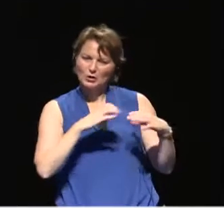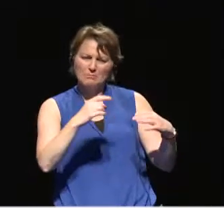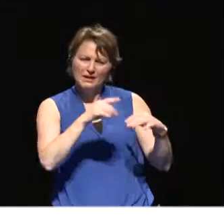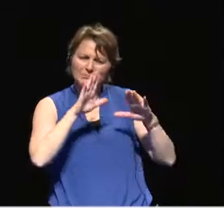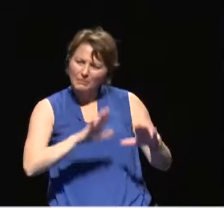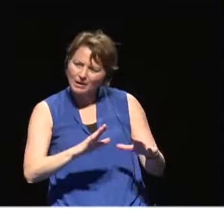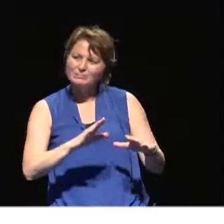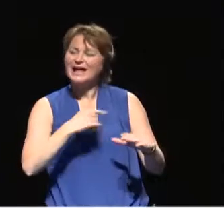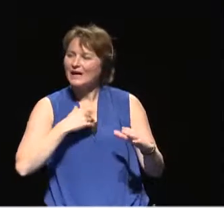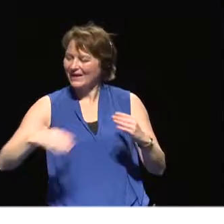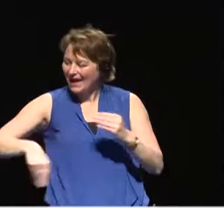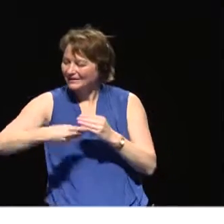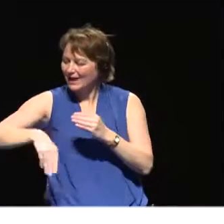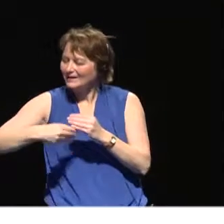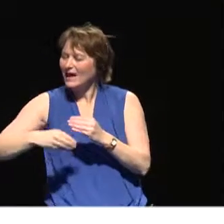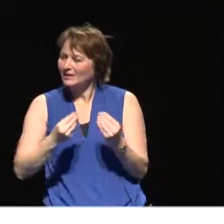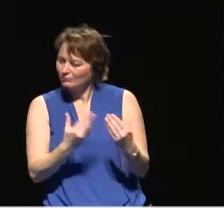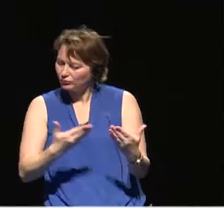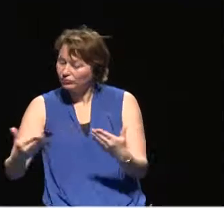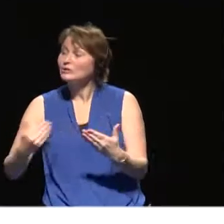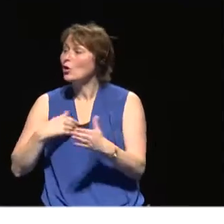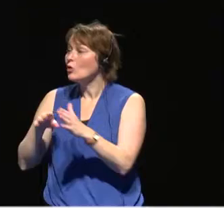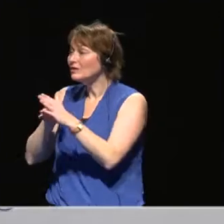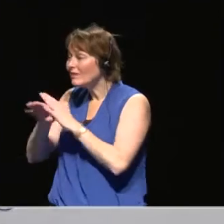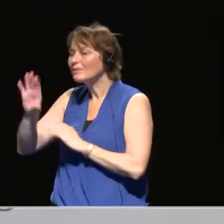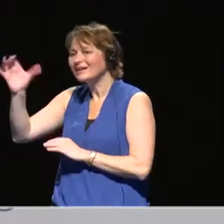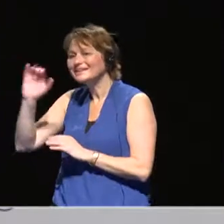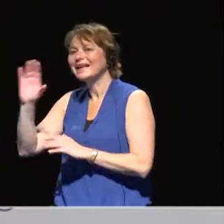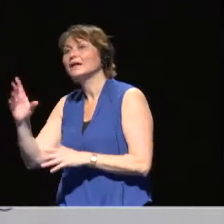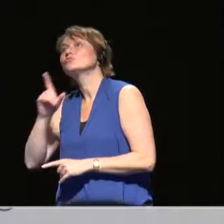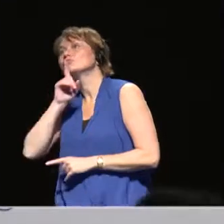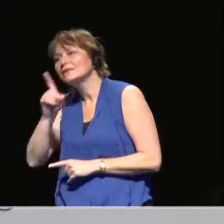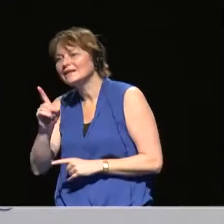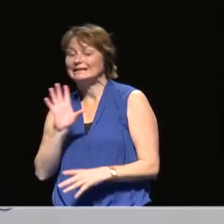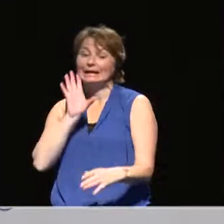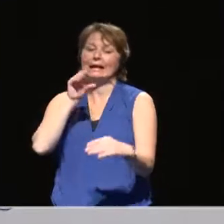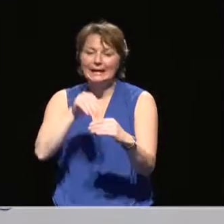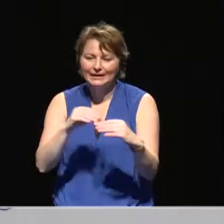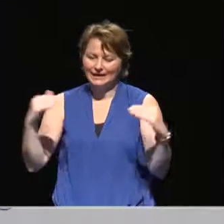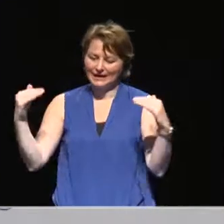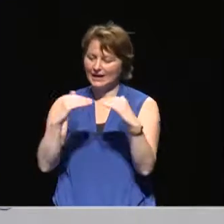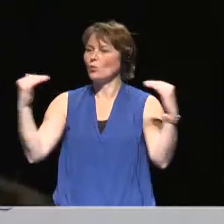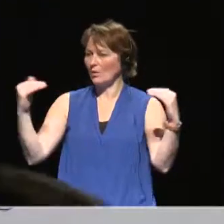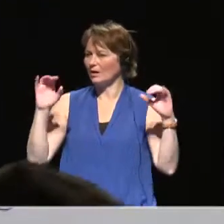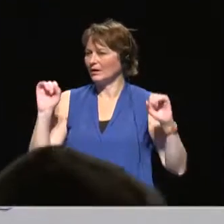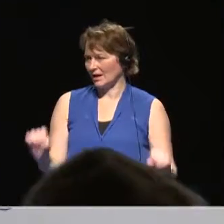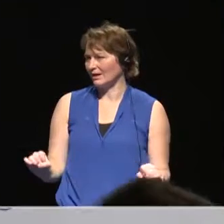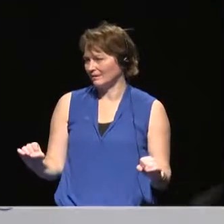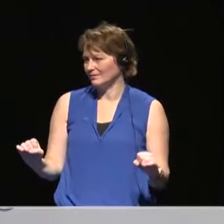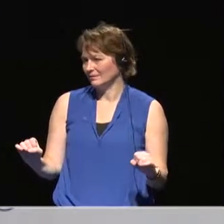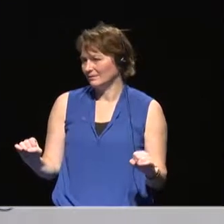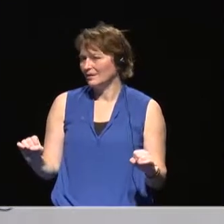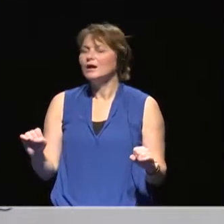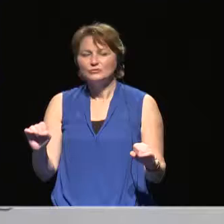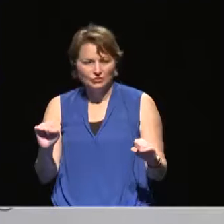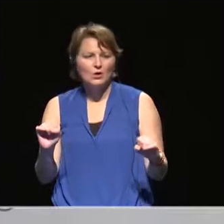with additional resources, ensuring that developing countries can finally participate on an equal foot to the, of course,